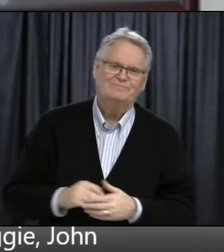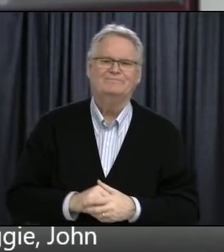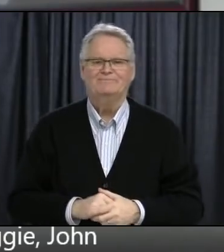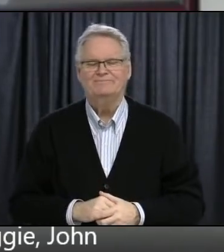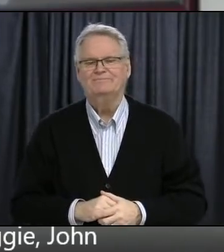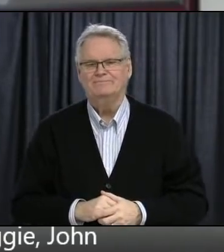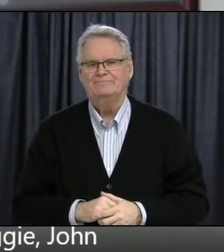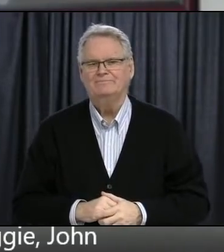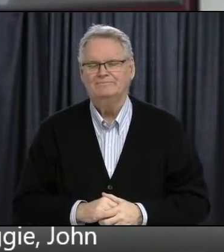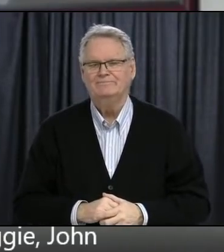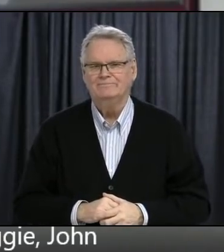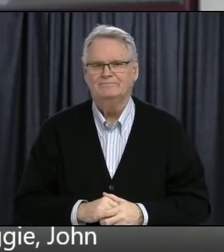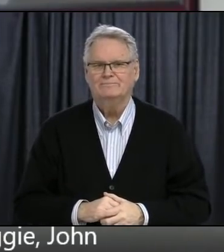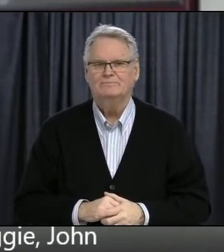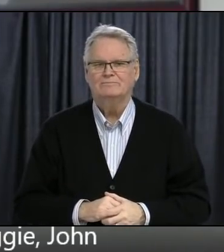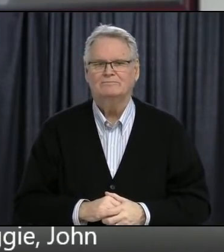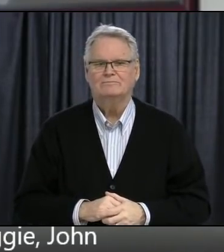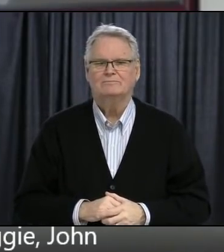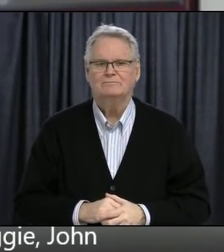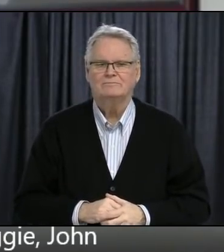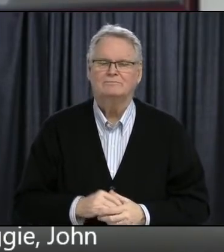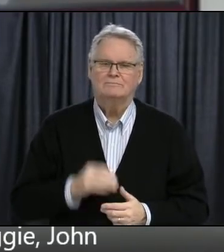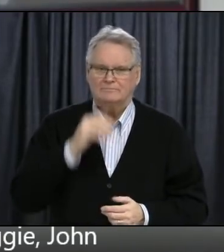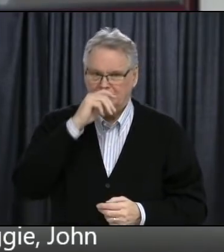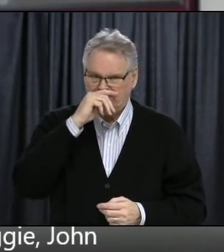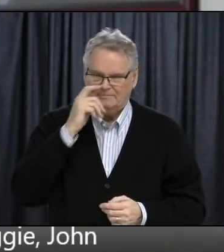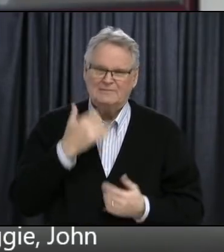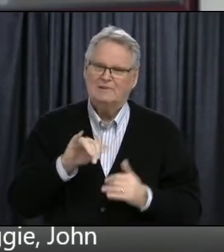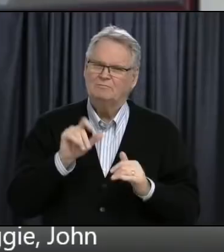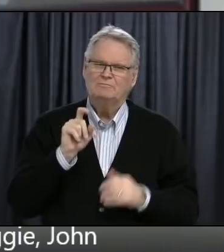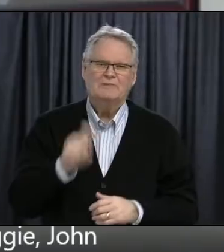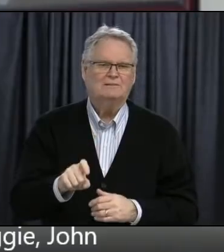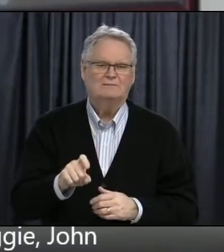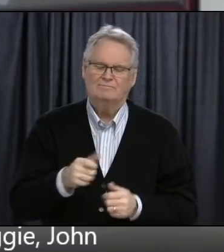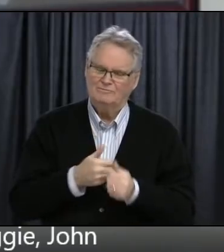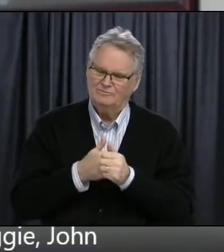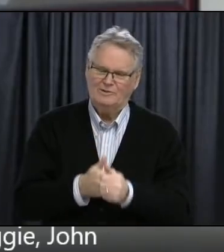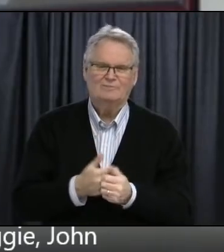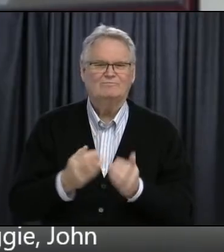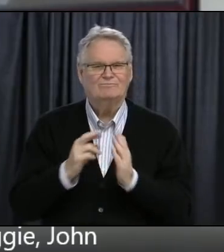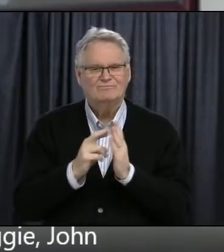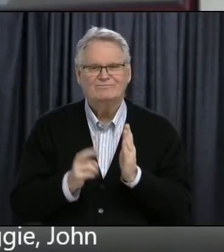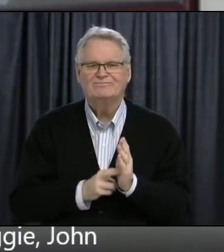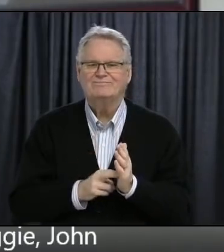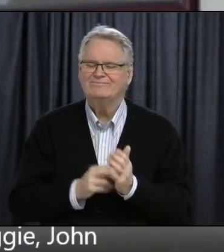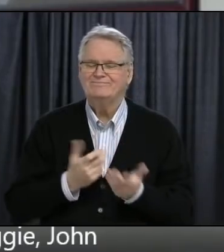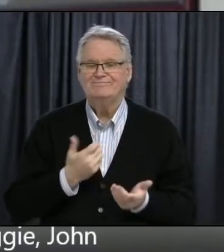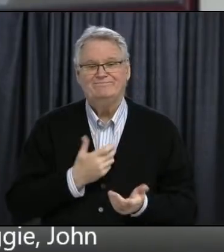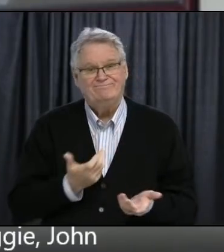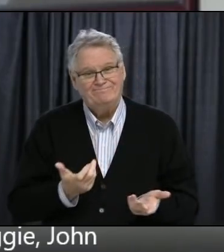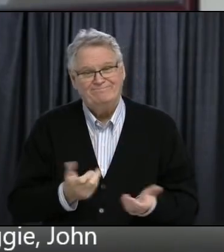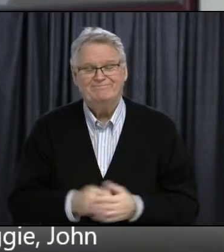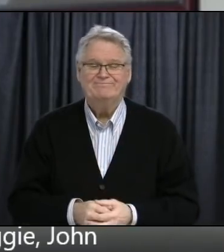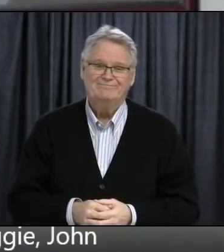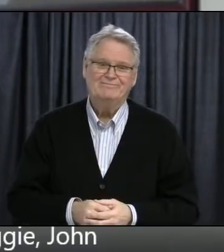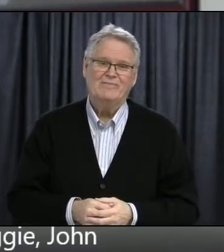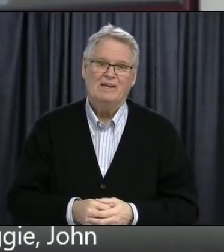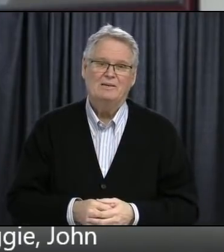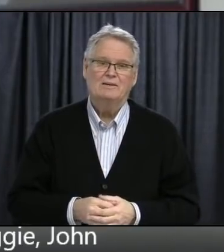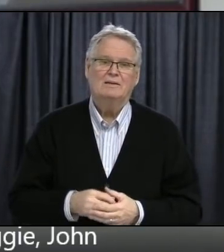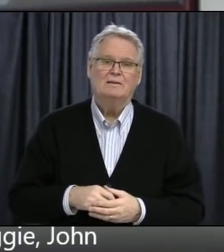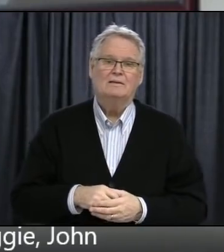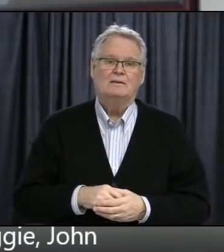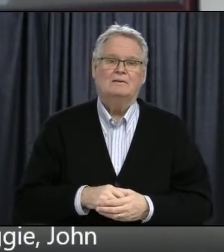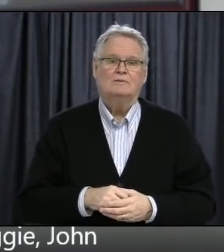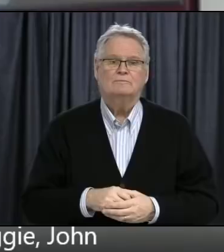moment need to be followed. The possibility of relaxation off the Avalon should not be taken lightly in